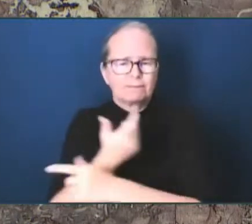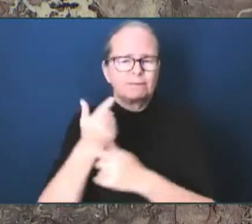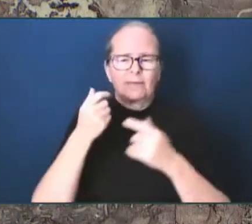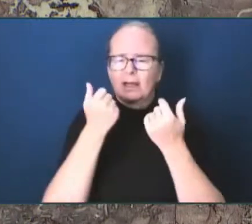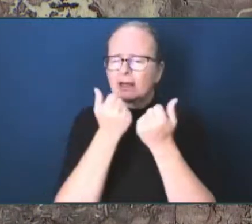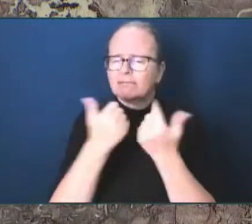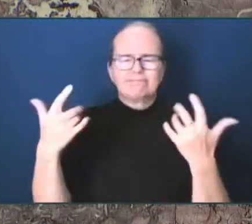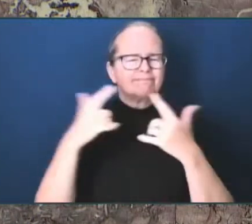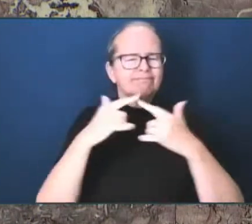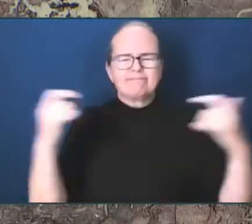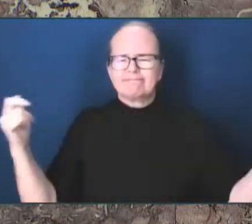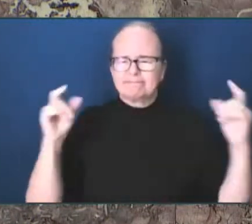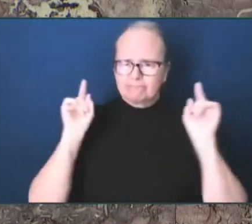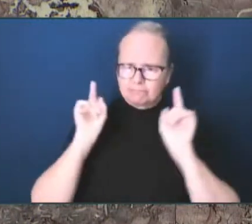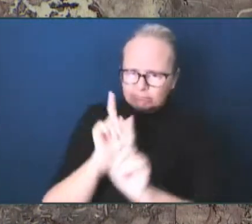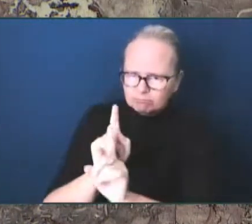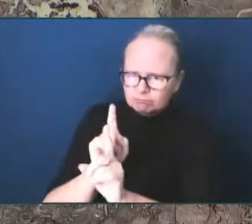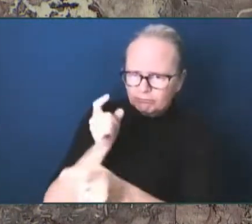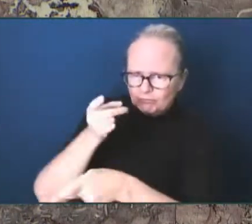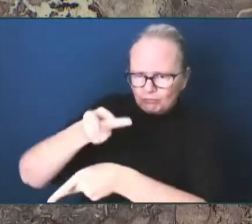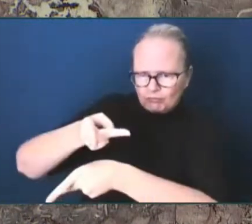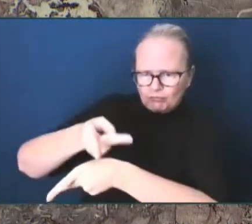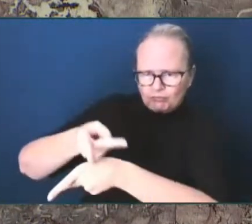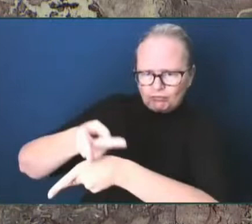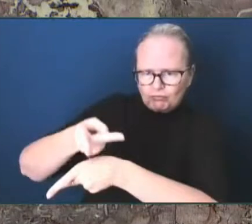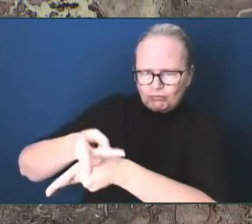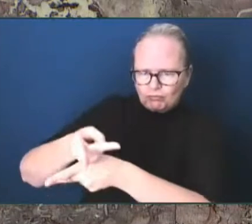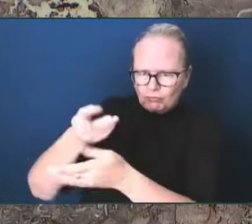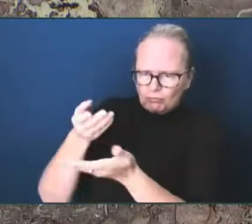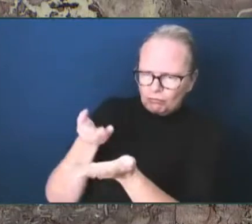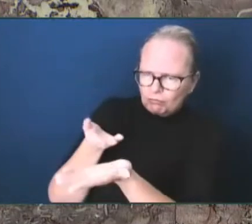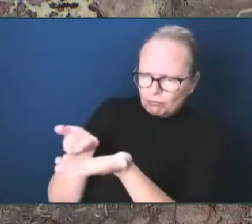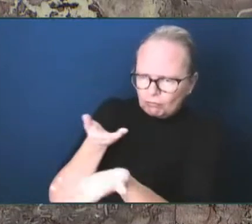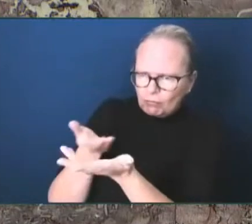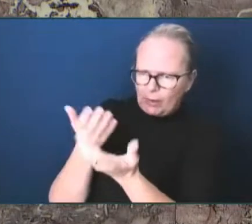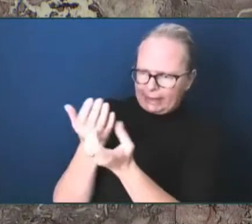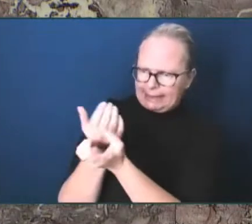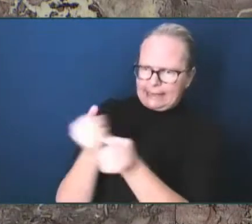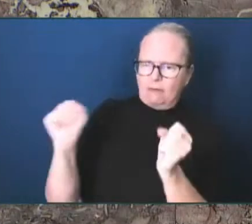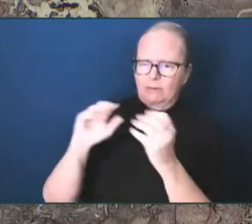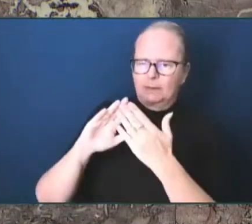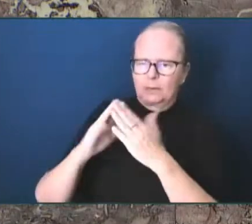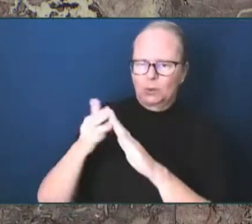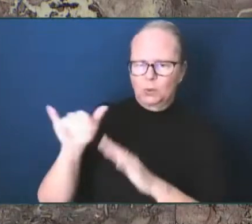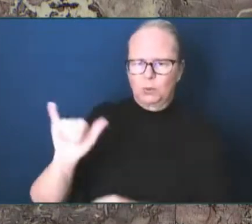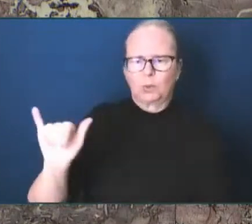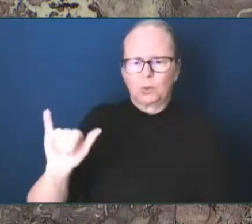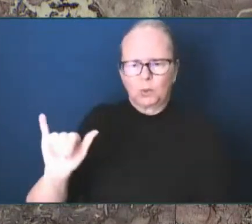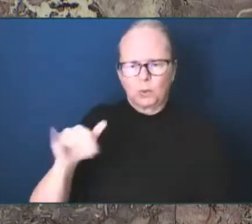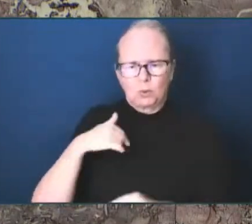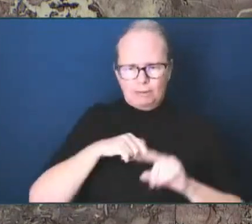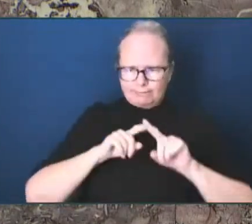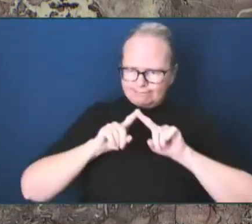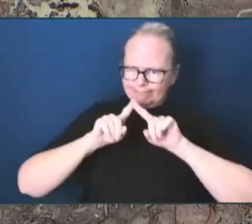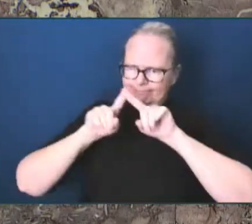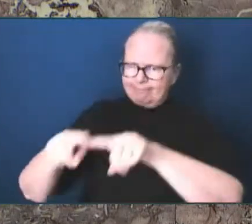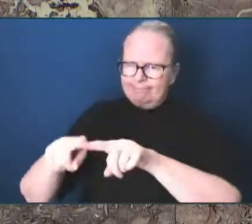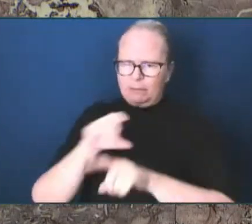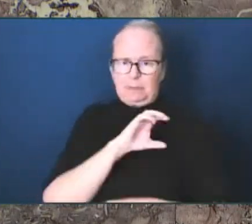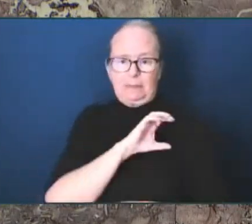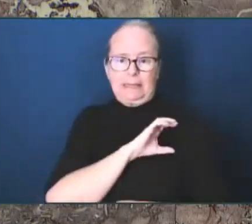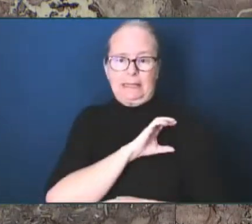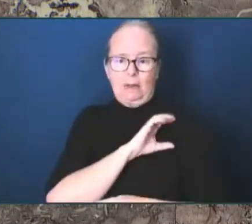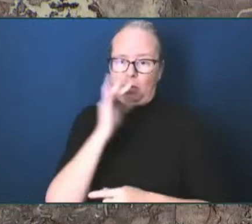Our first responder system does rely on police as the primary respondent. That's what